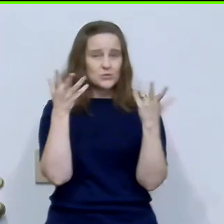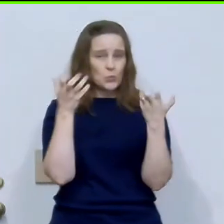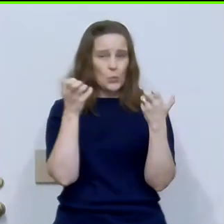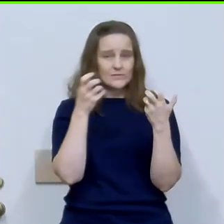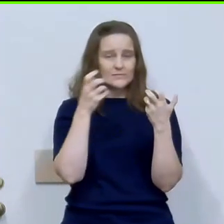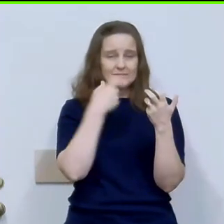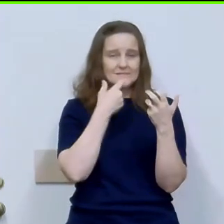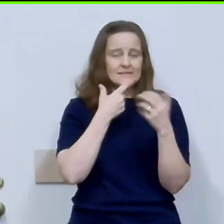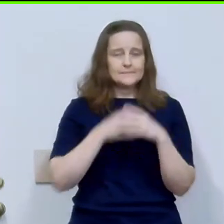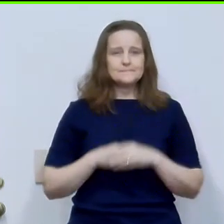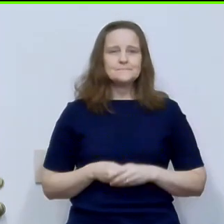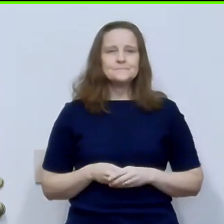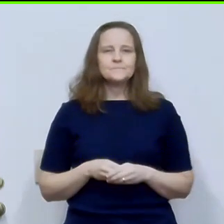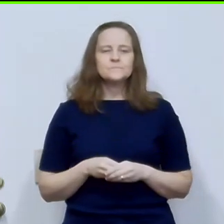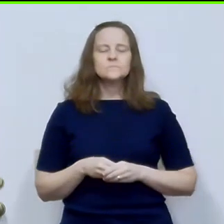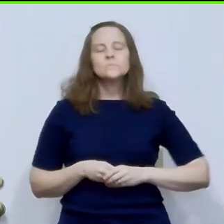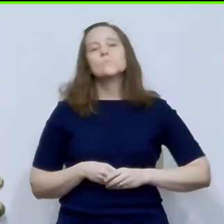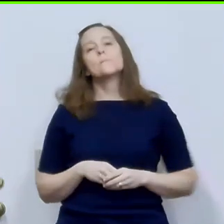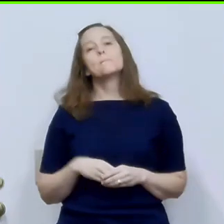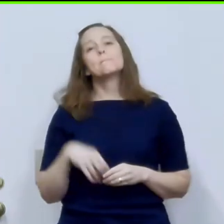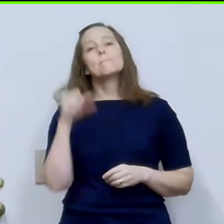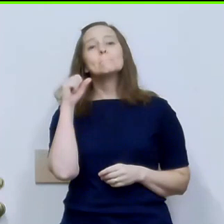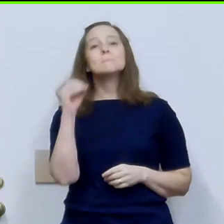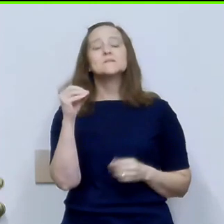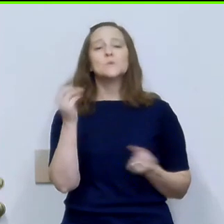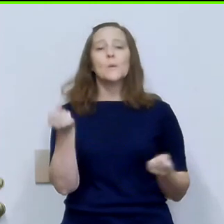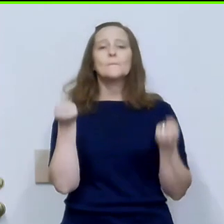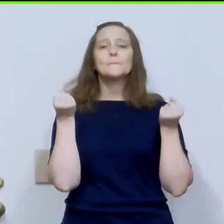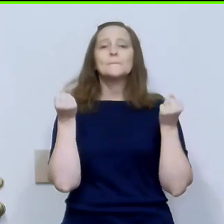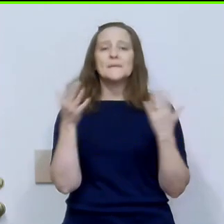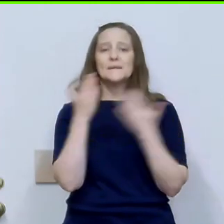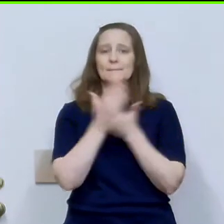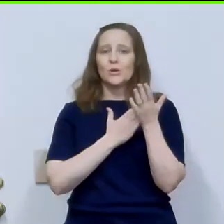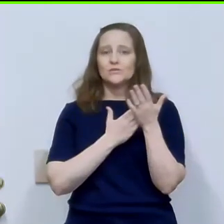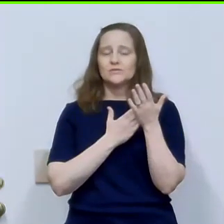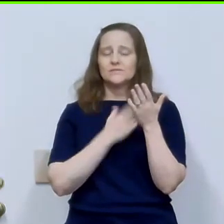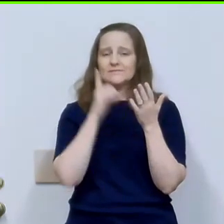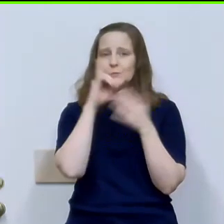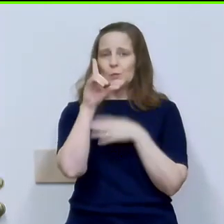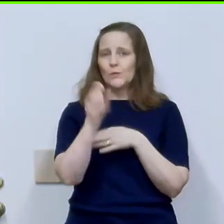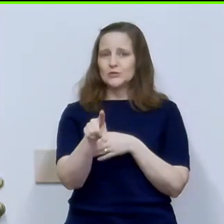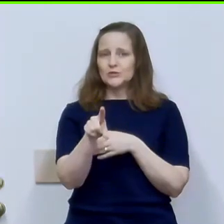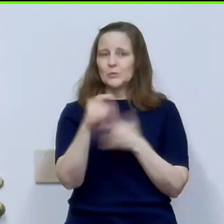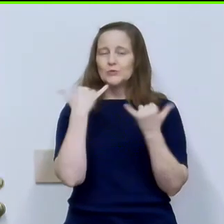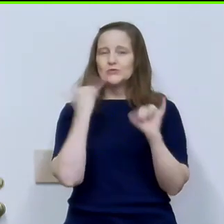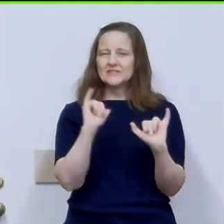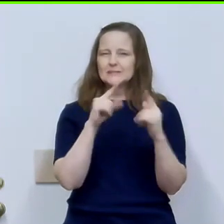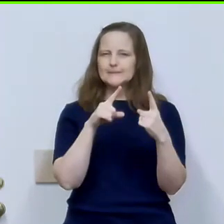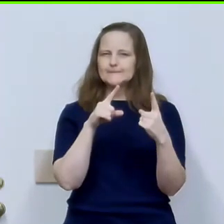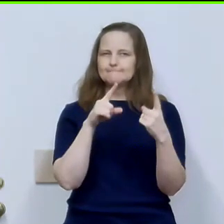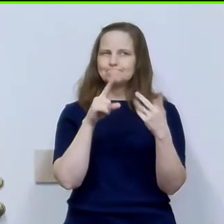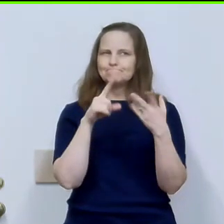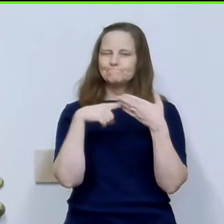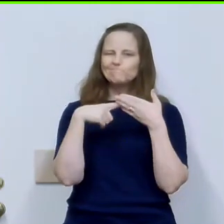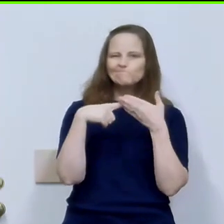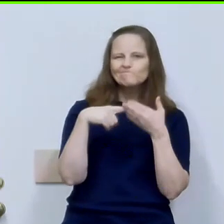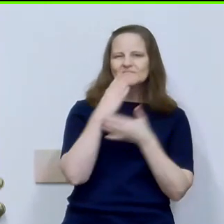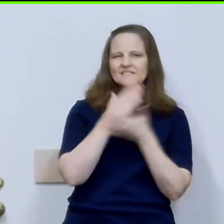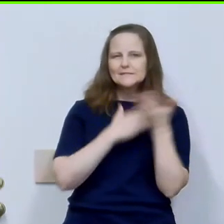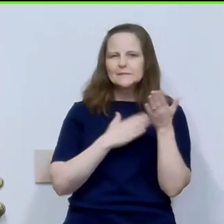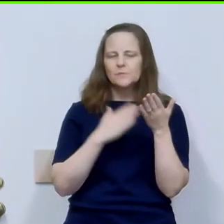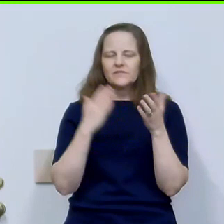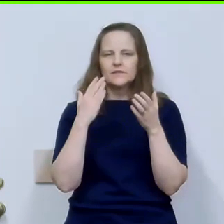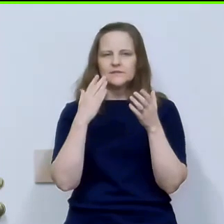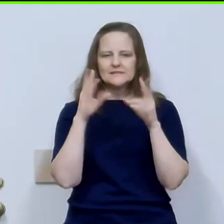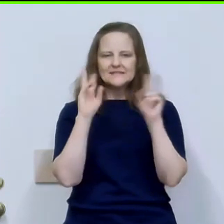on. So there are a lot of layers to this question, and we're still kind of wrestling some of the components to the ground when it